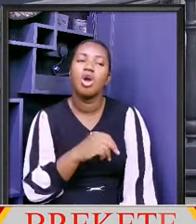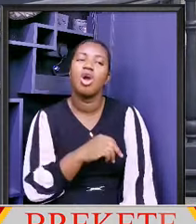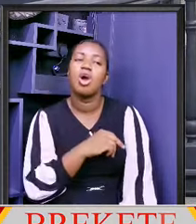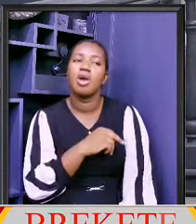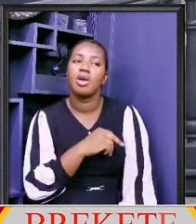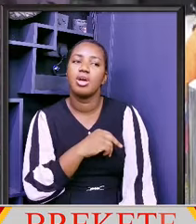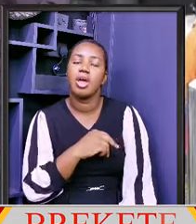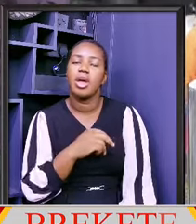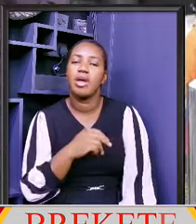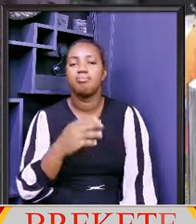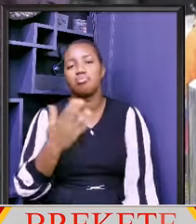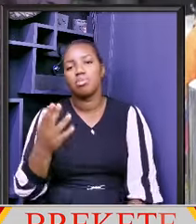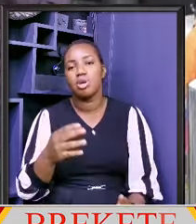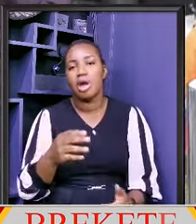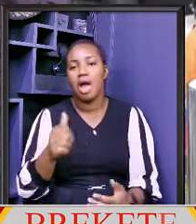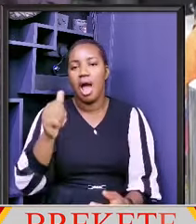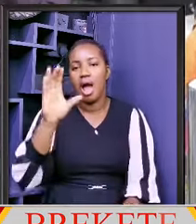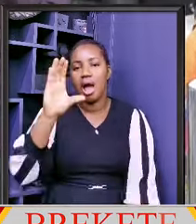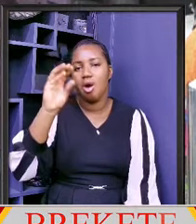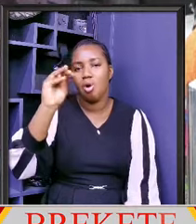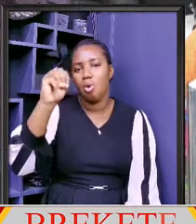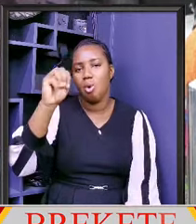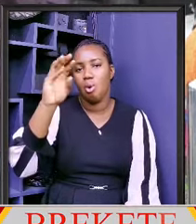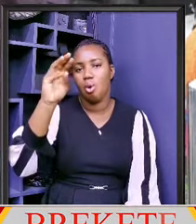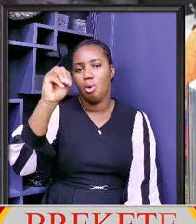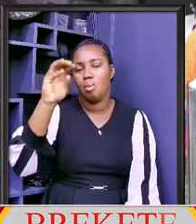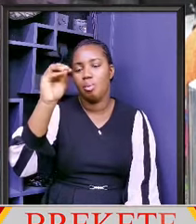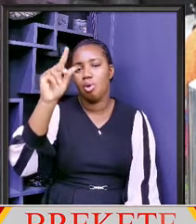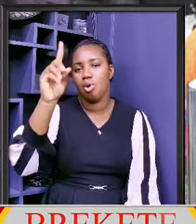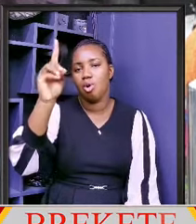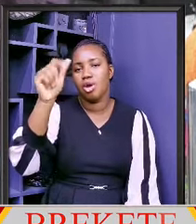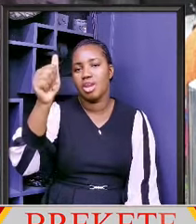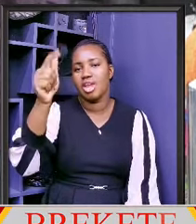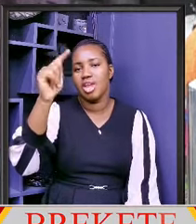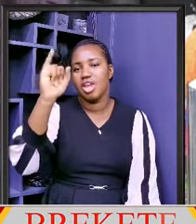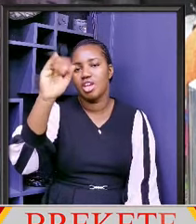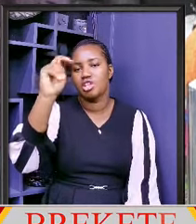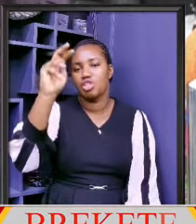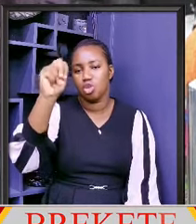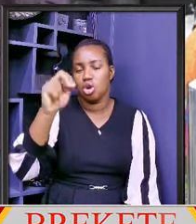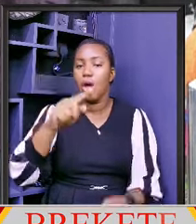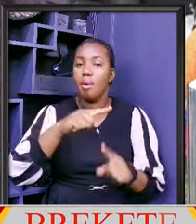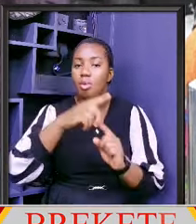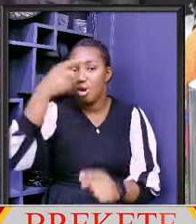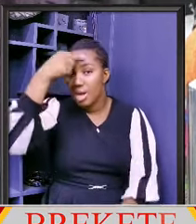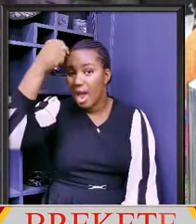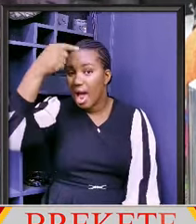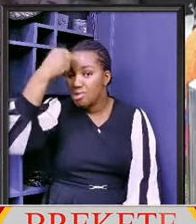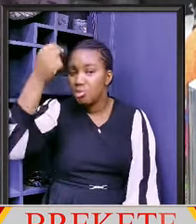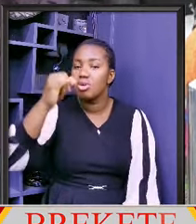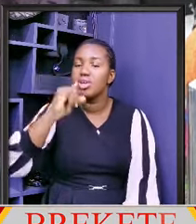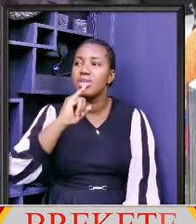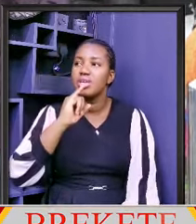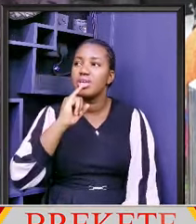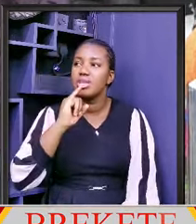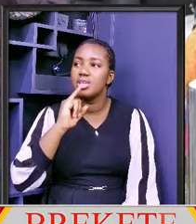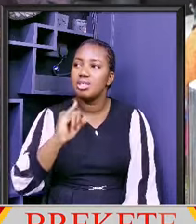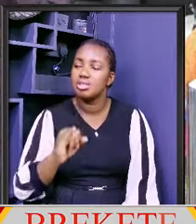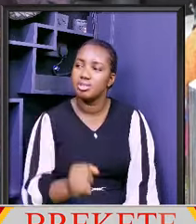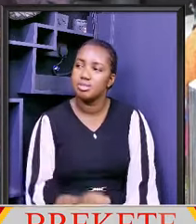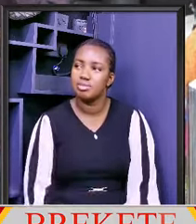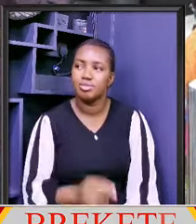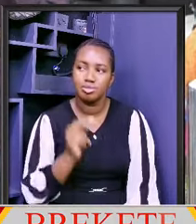accommodation, you know, Kara. But when you mention Kano, they say Kano Tumbingiwa, Kode Mekazu